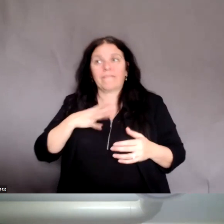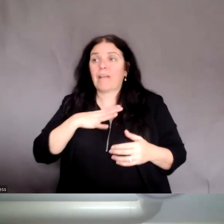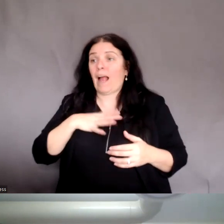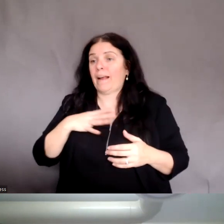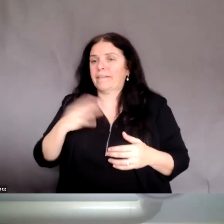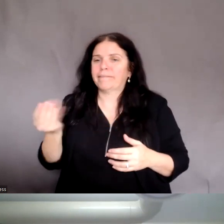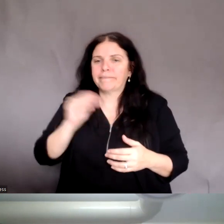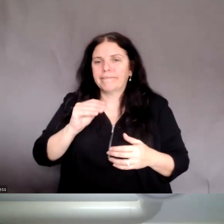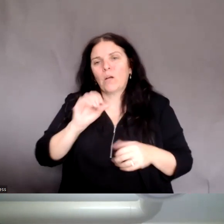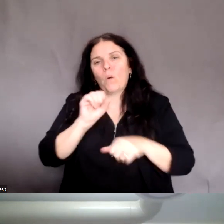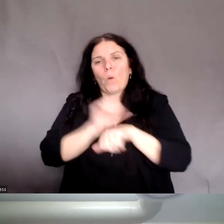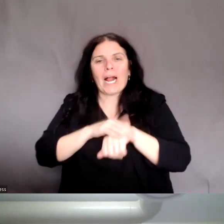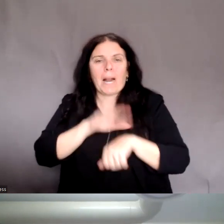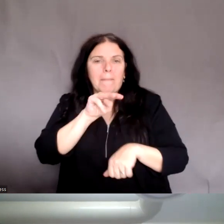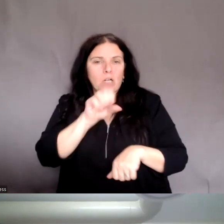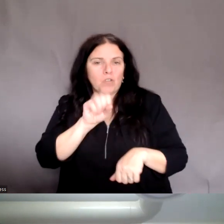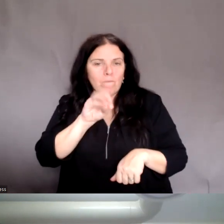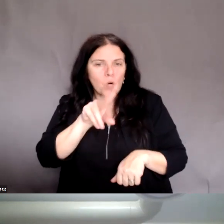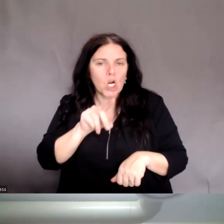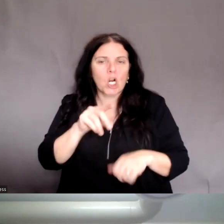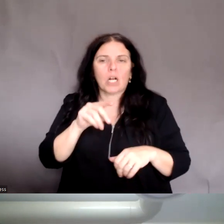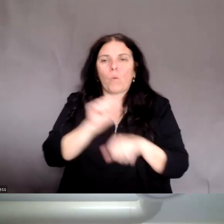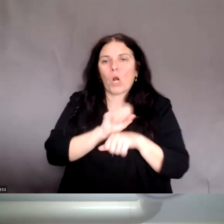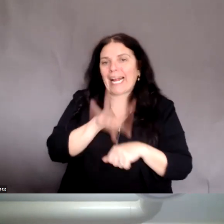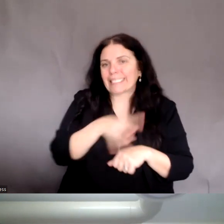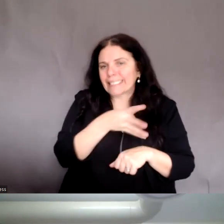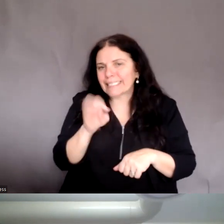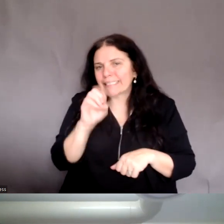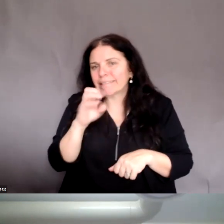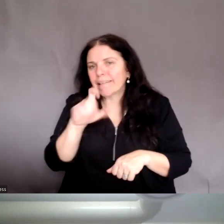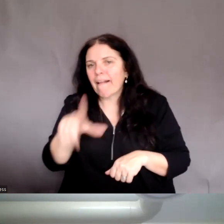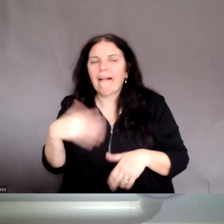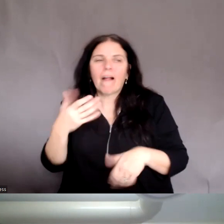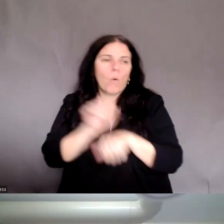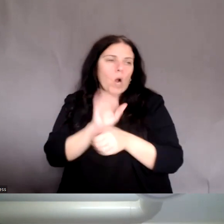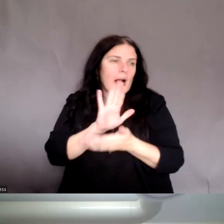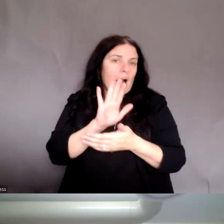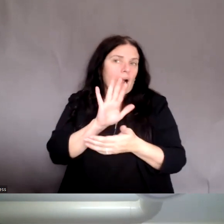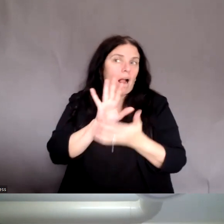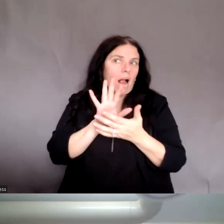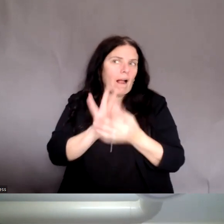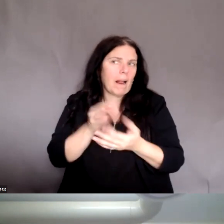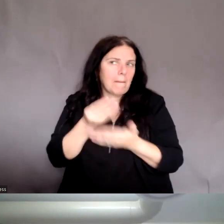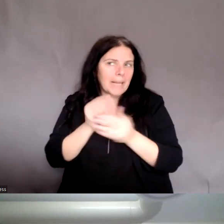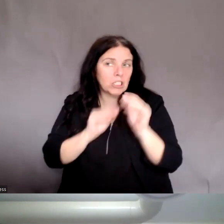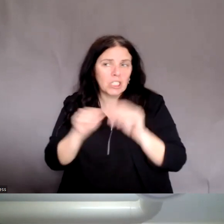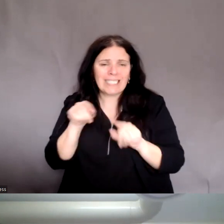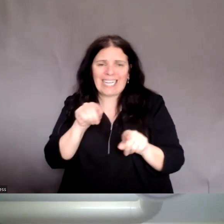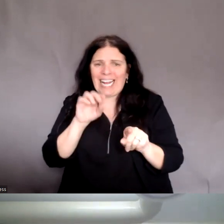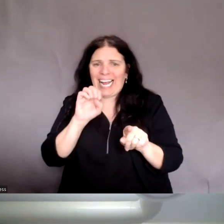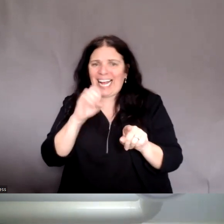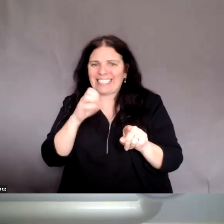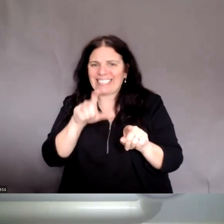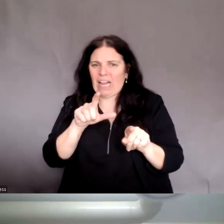working on communication. Let's work on that. Let's try Excel. Okay, well, let's work on budgeting, because you don't really understand Excel very well, because you don't